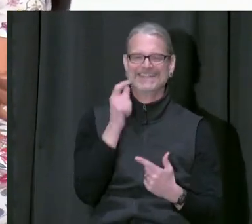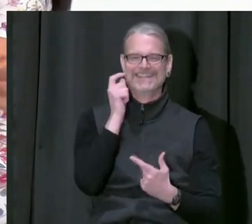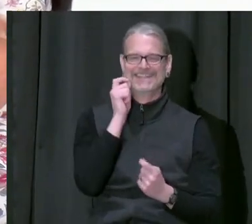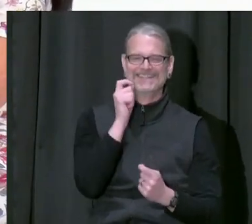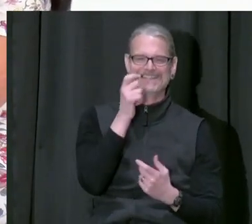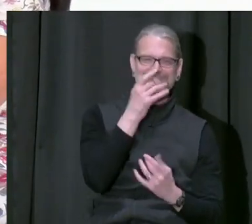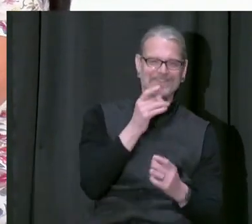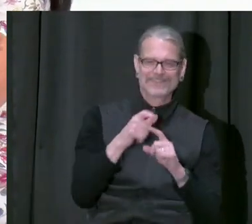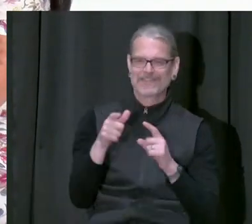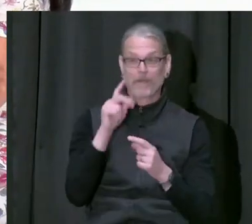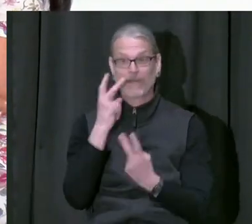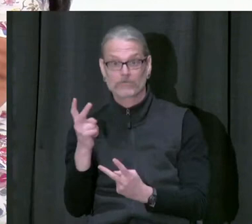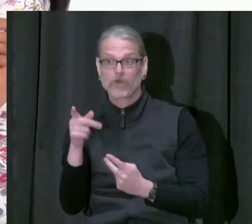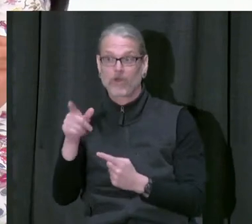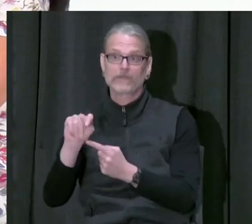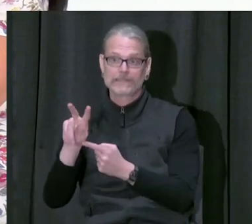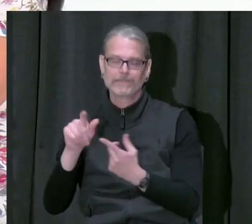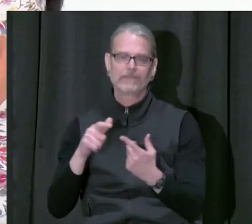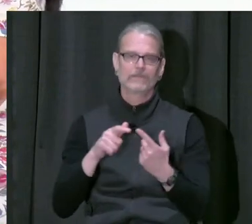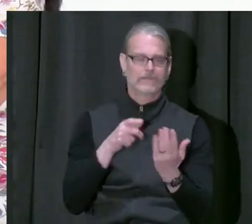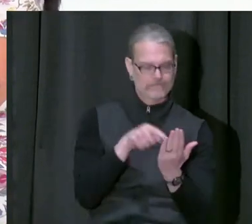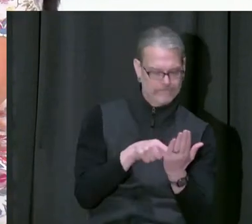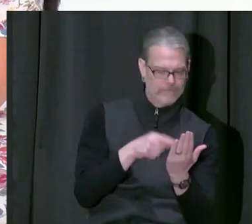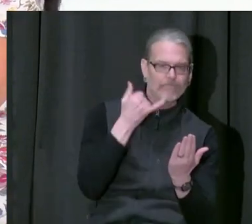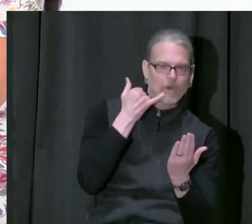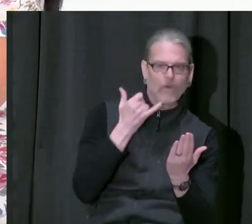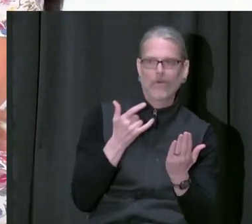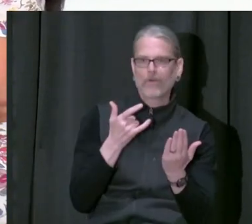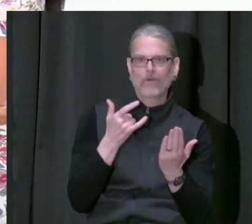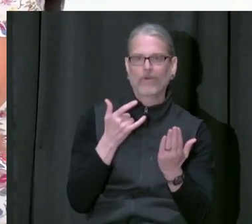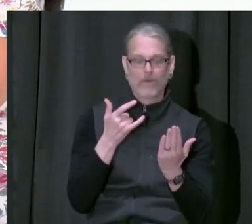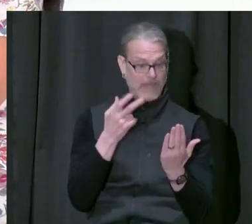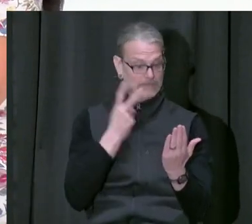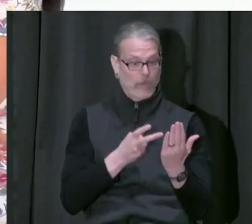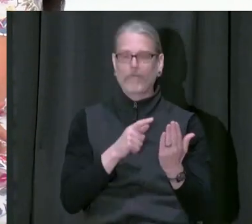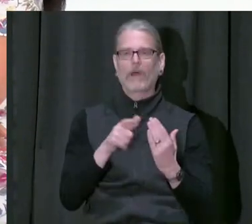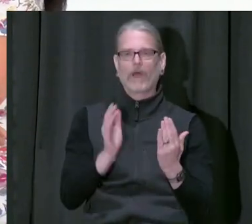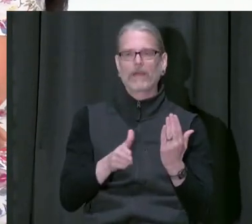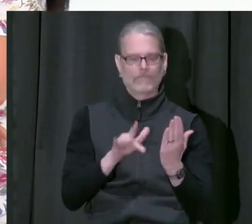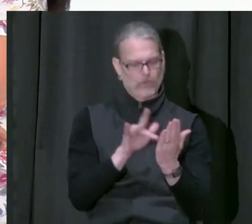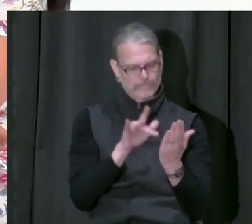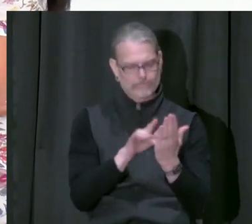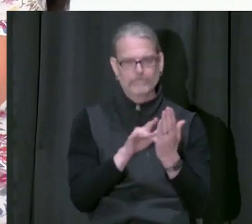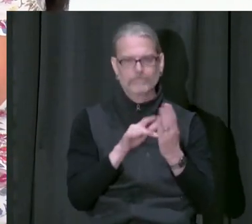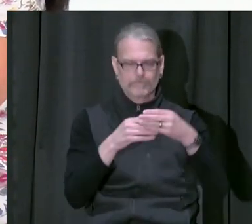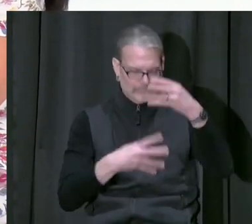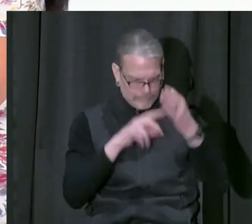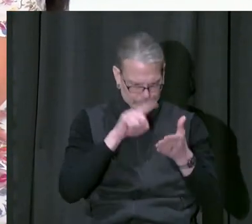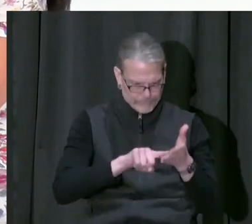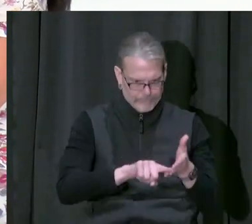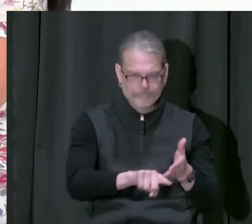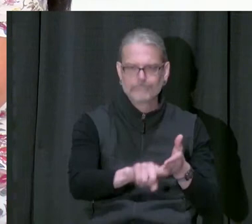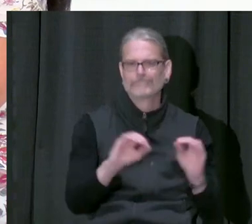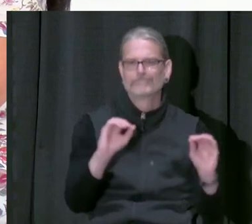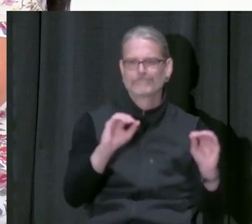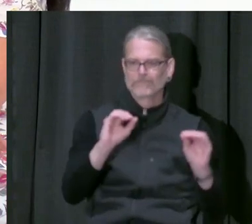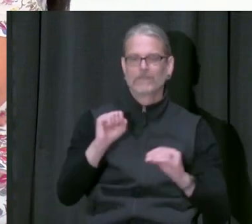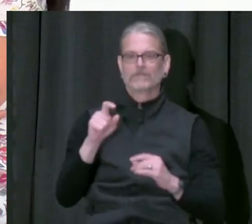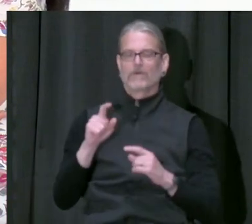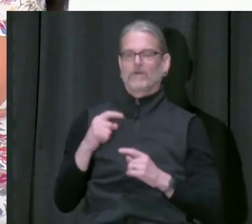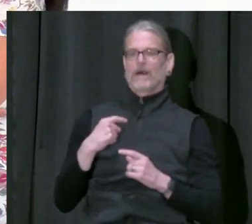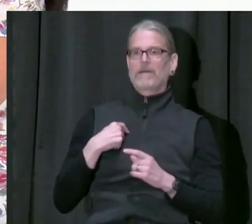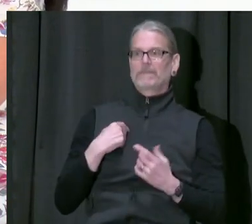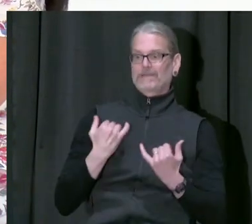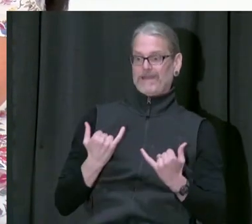or on your phone as an option. Never looked at it, so didn't really know about it. But with that said, I've been in the industry for